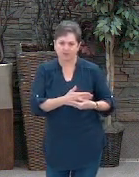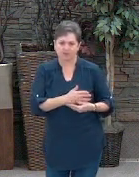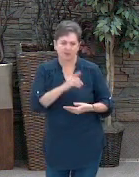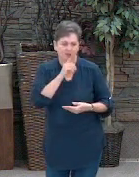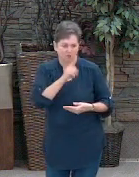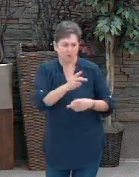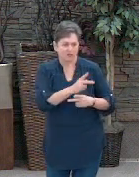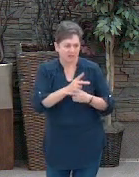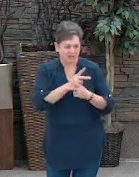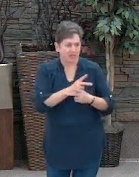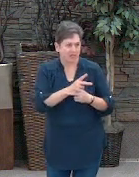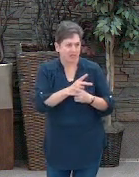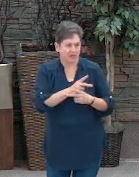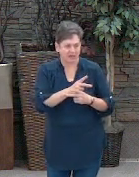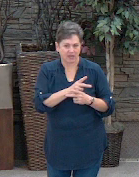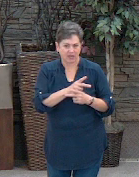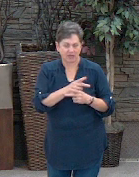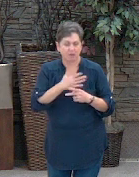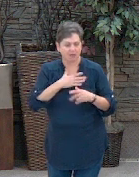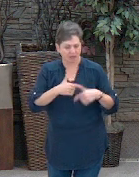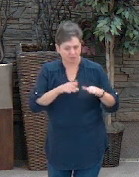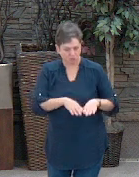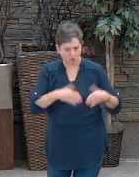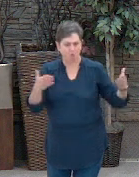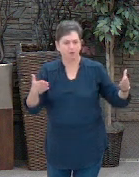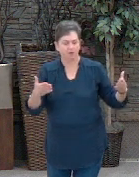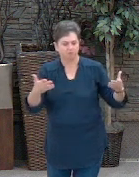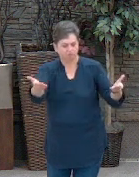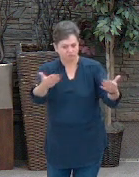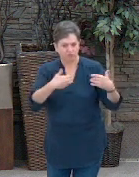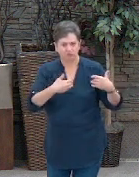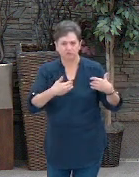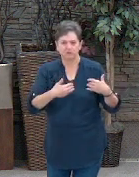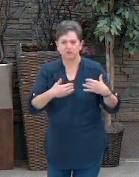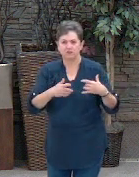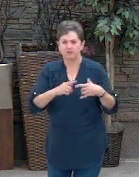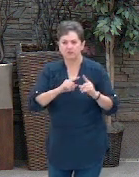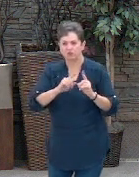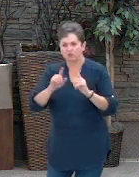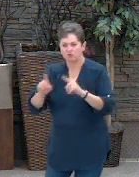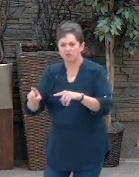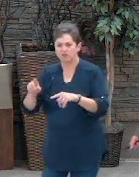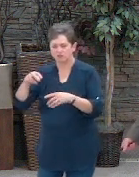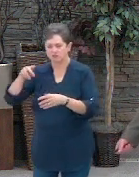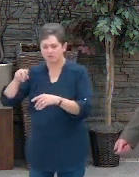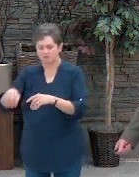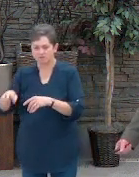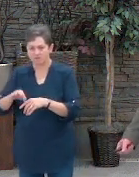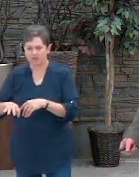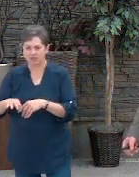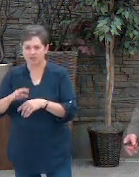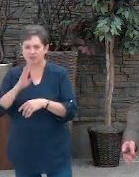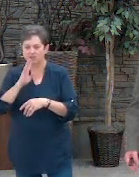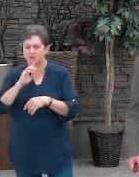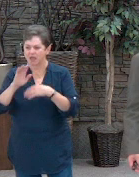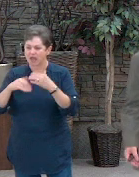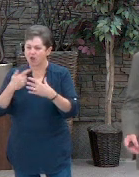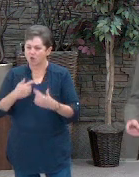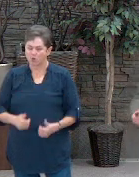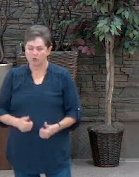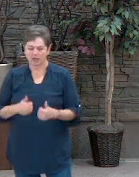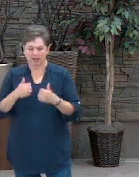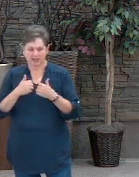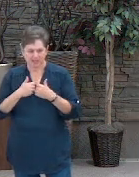really do care, and I'm going to open up my life. And then he goes down to his feet, and he talks about how he